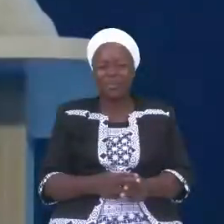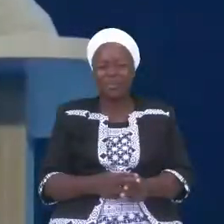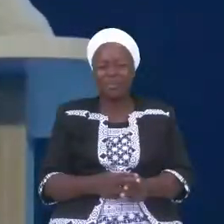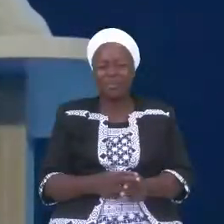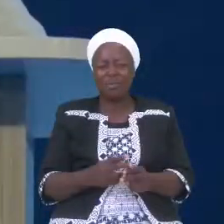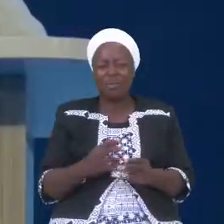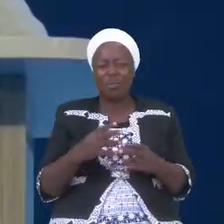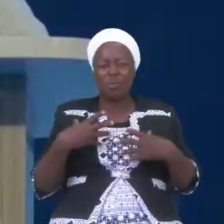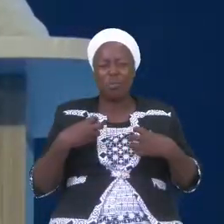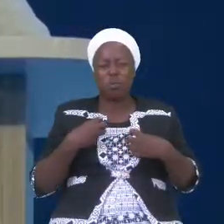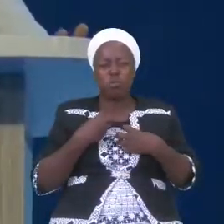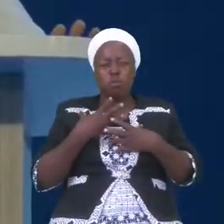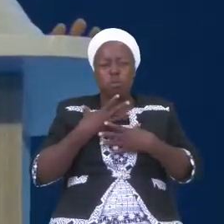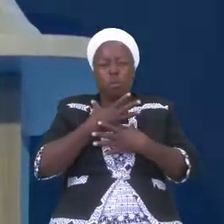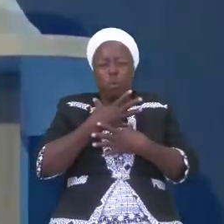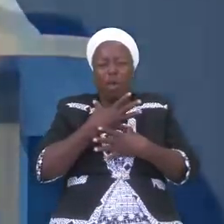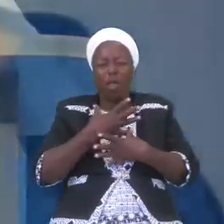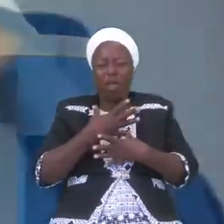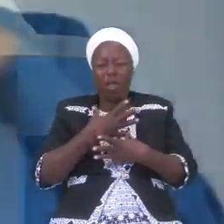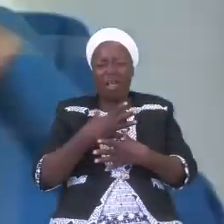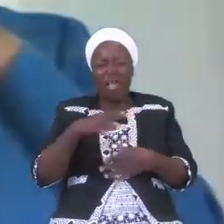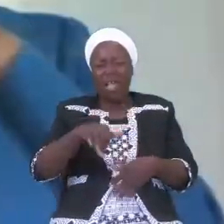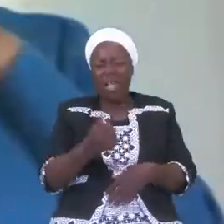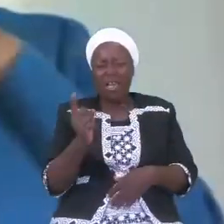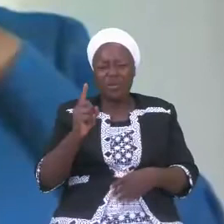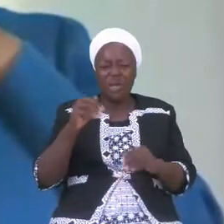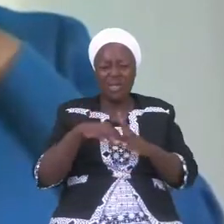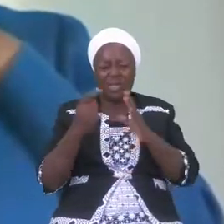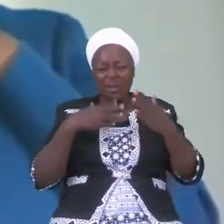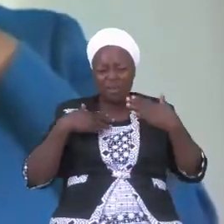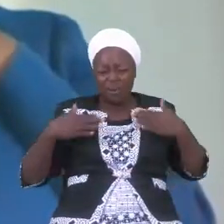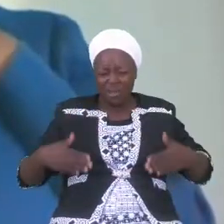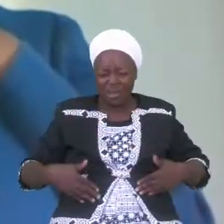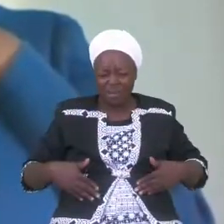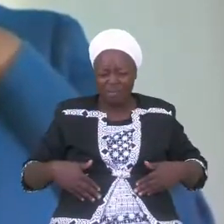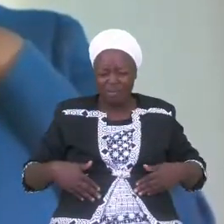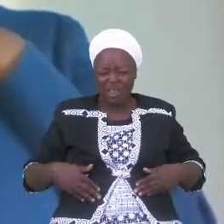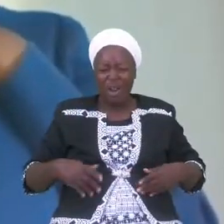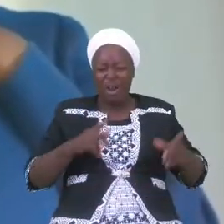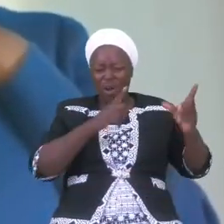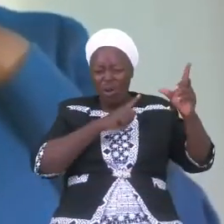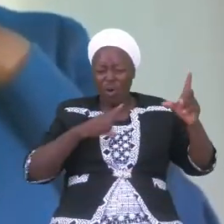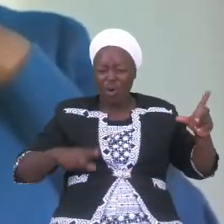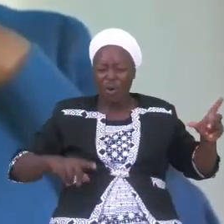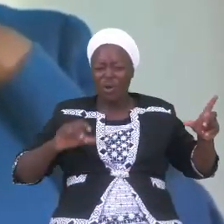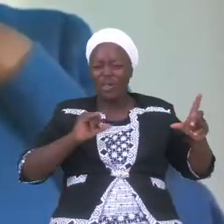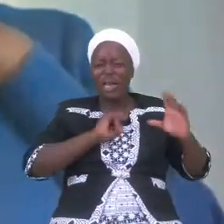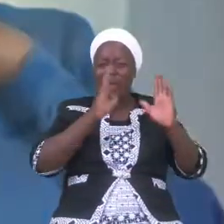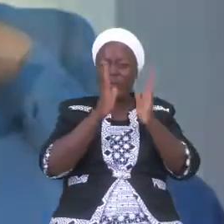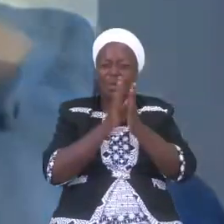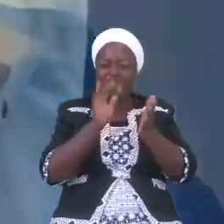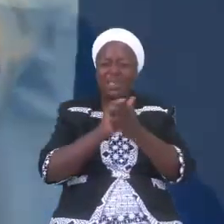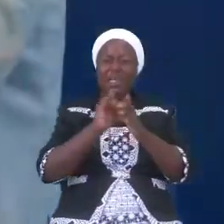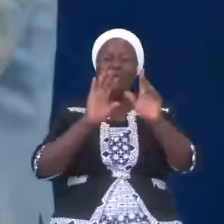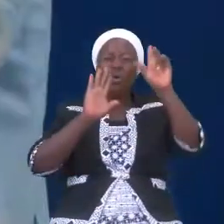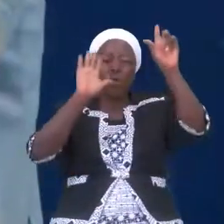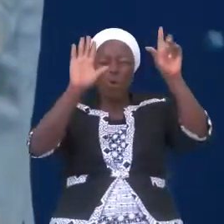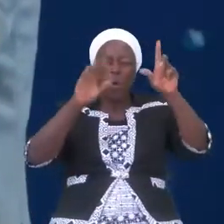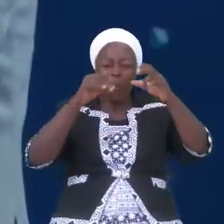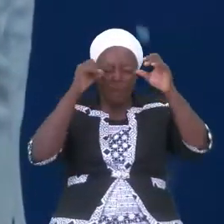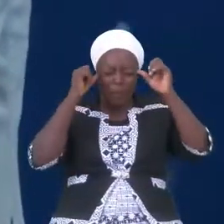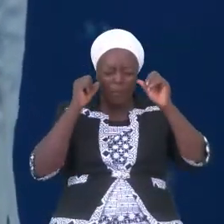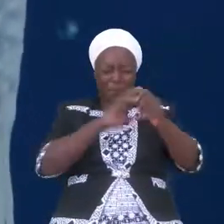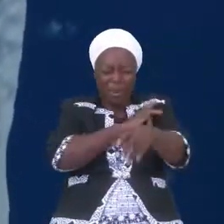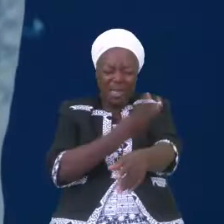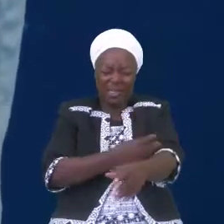Swelling anywhere in the body, Lord, I pray your mighty power will